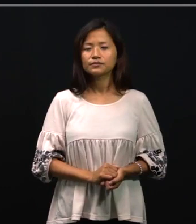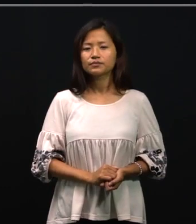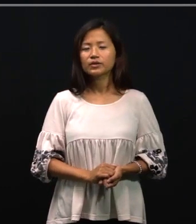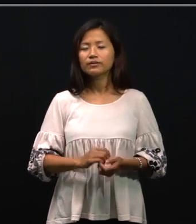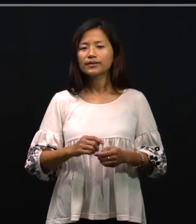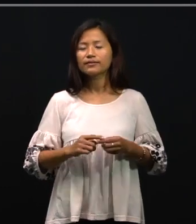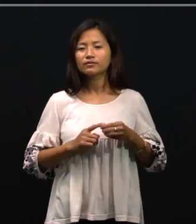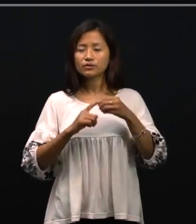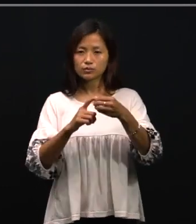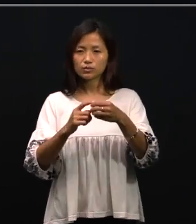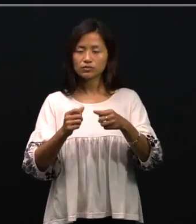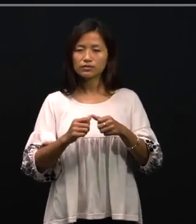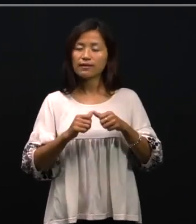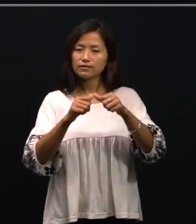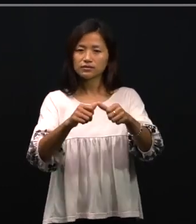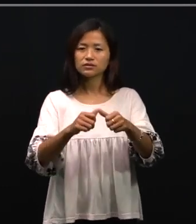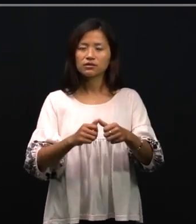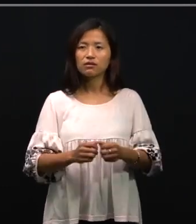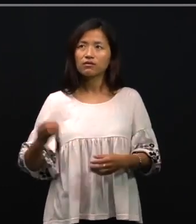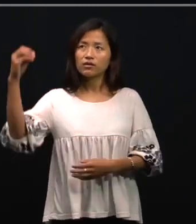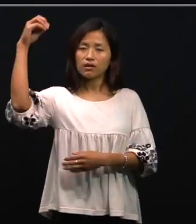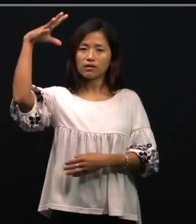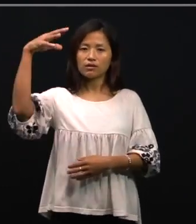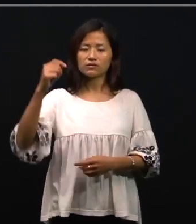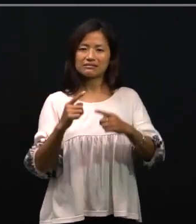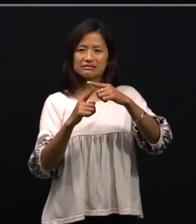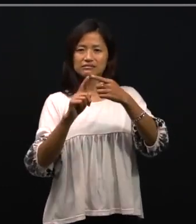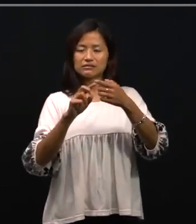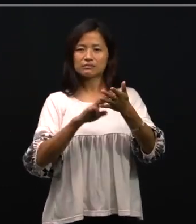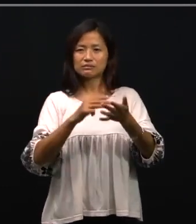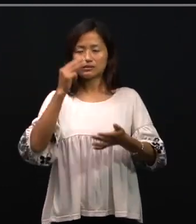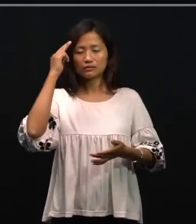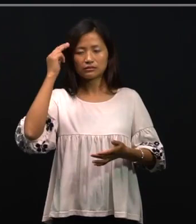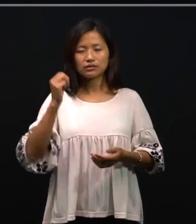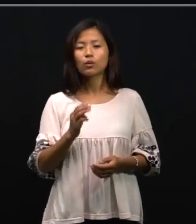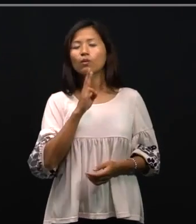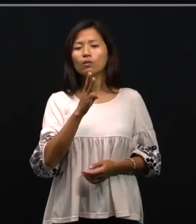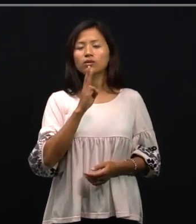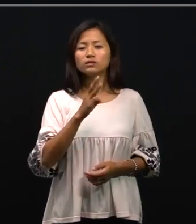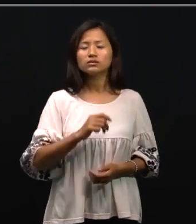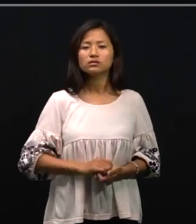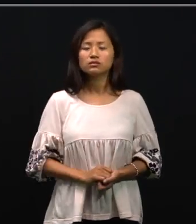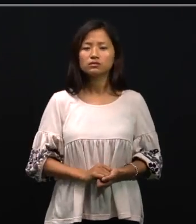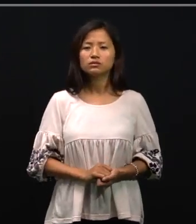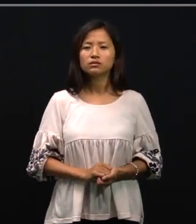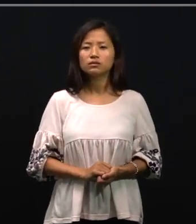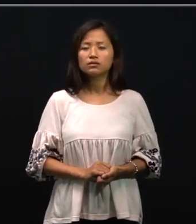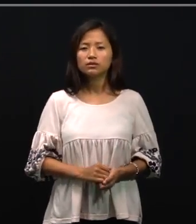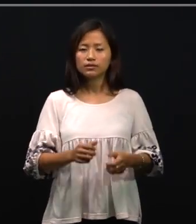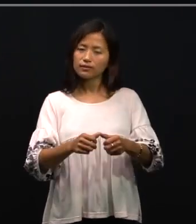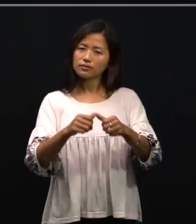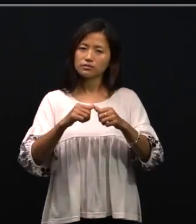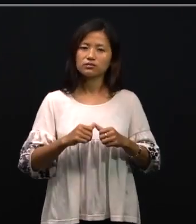plants can respond to the environmental factors like light, temperature, humidity, water, and accordingly they can